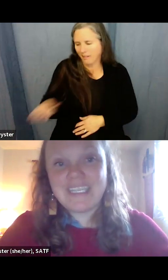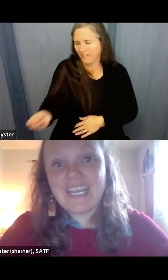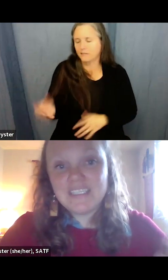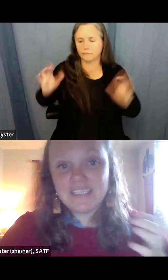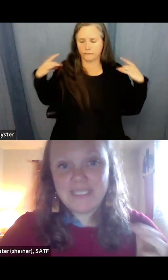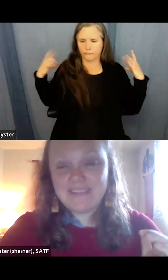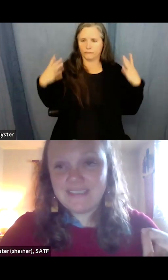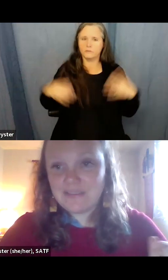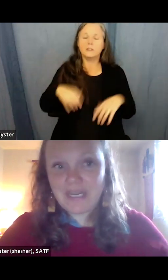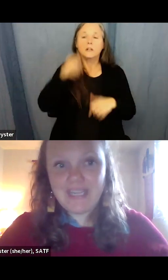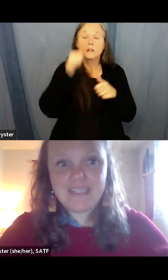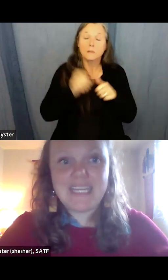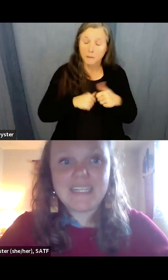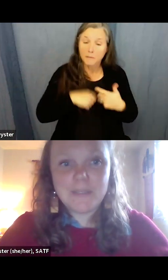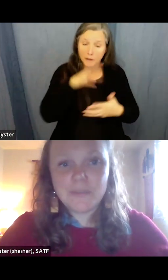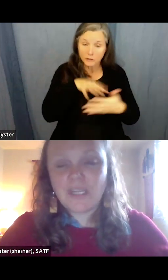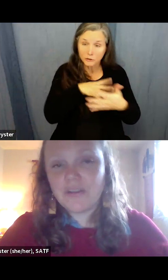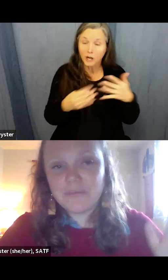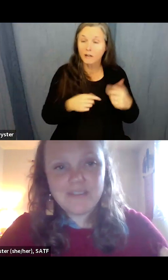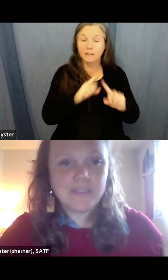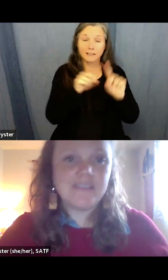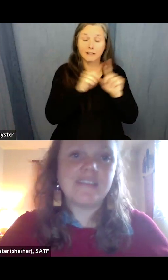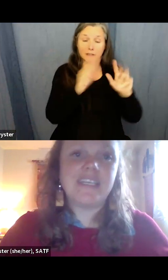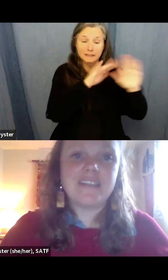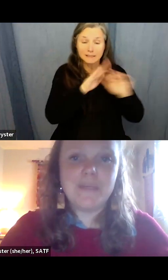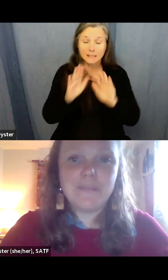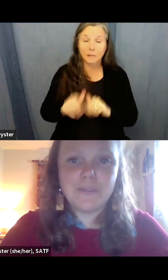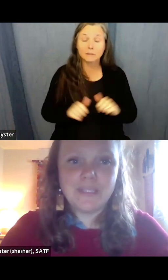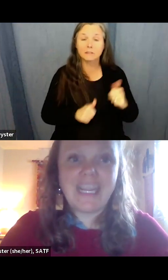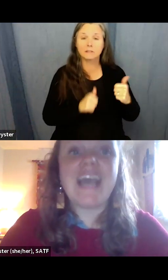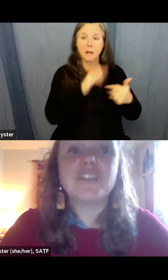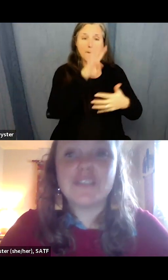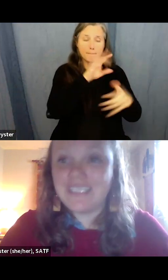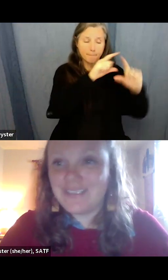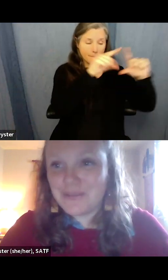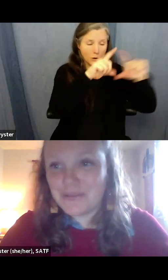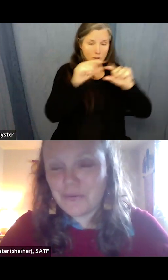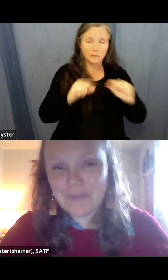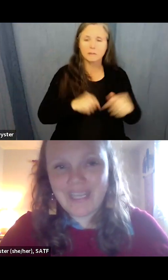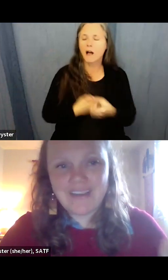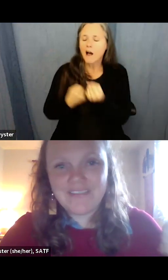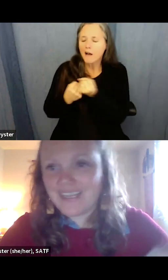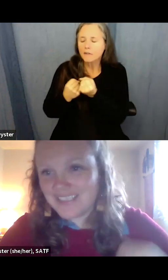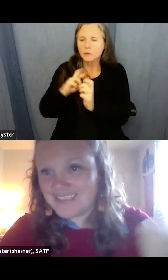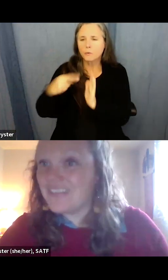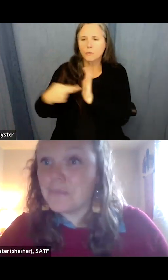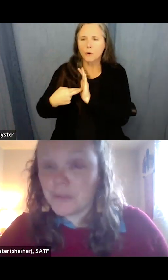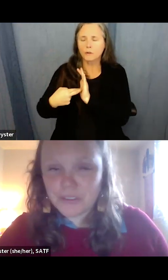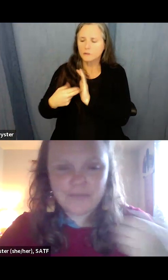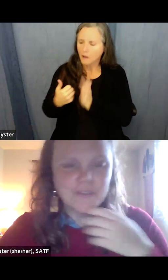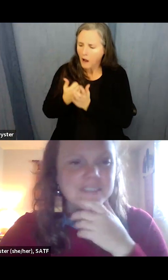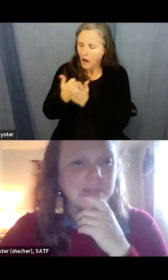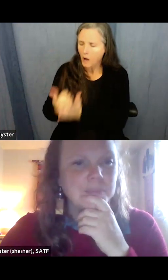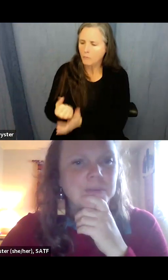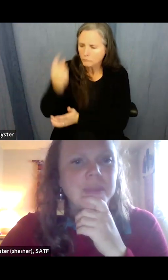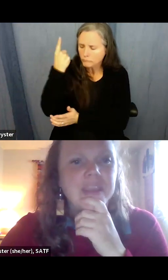those connect-in pieces, right? Connect people to other resources, connect people, like actually do the warm handoff, not just give a